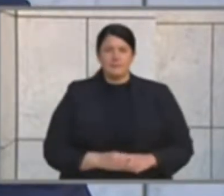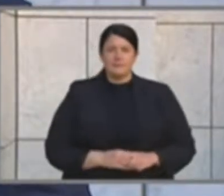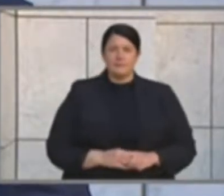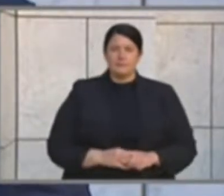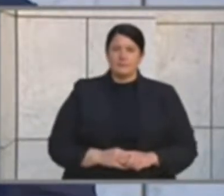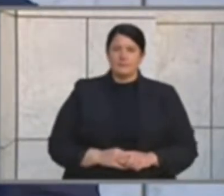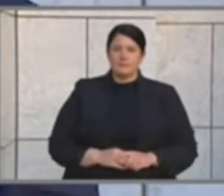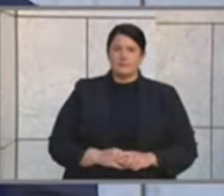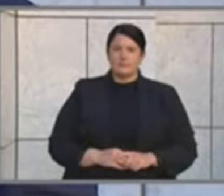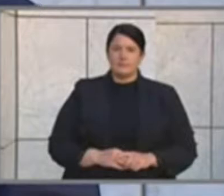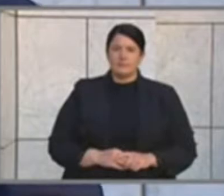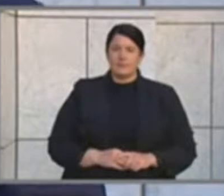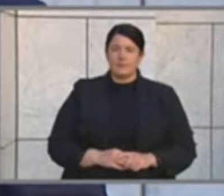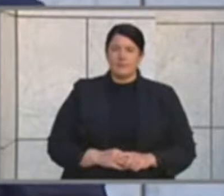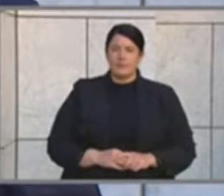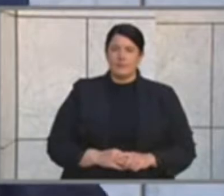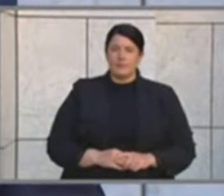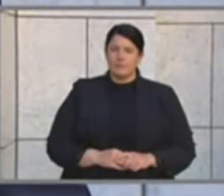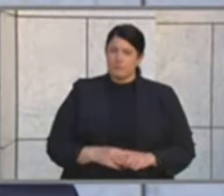I've told you before,